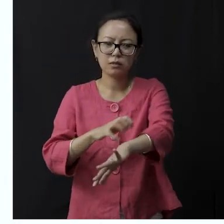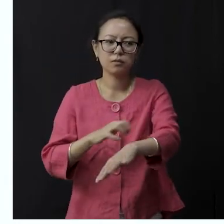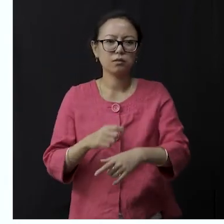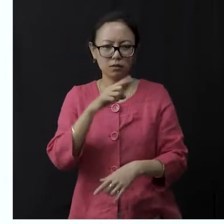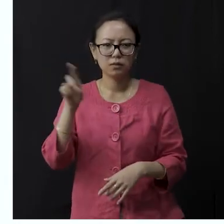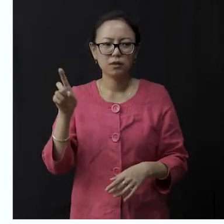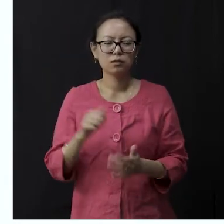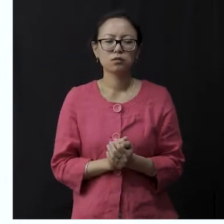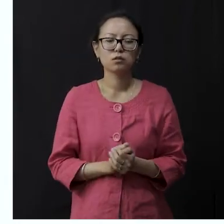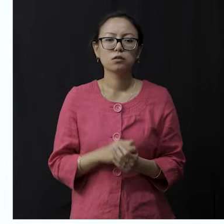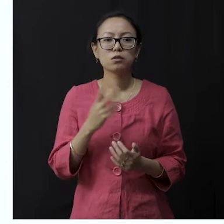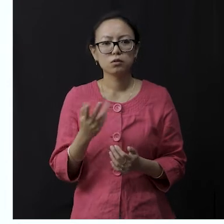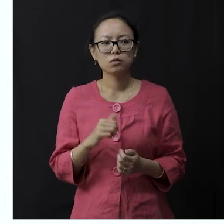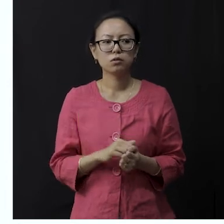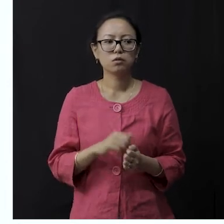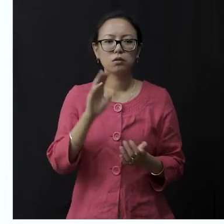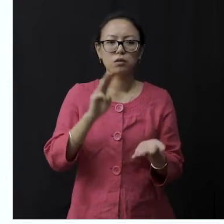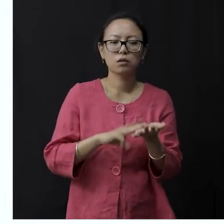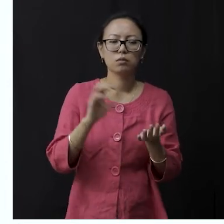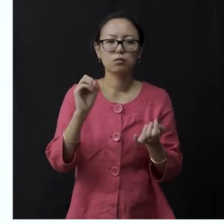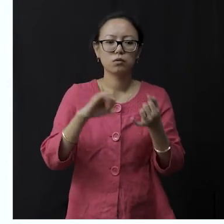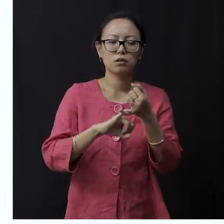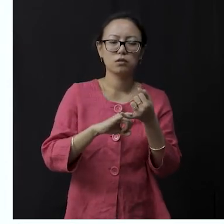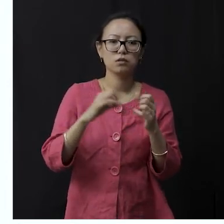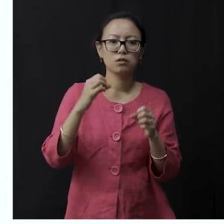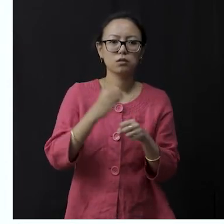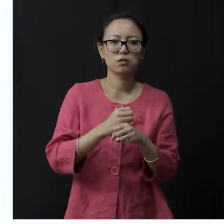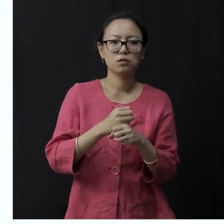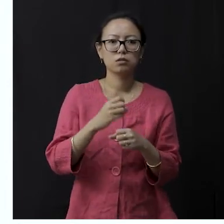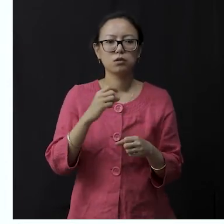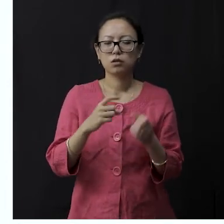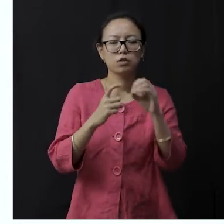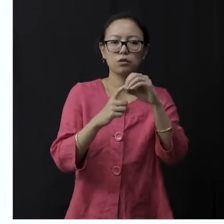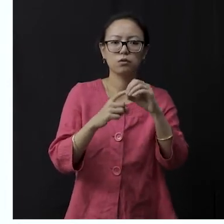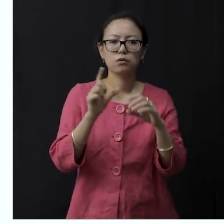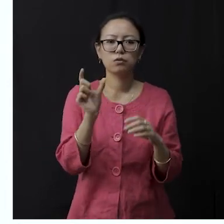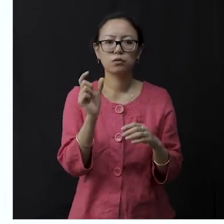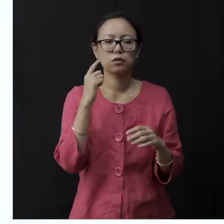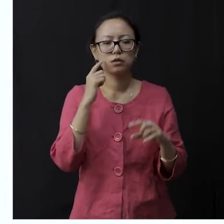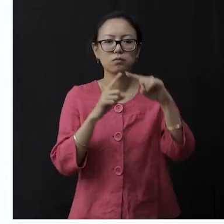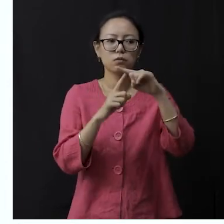right? So this is an insect, this is a mosquito, okay? This is also an insect. Now ladybug.